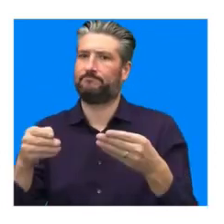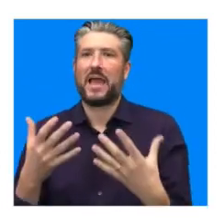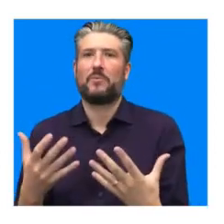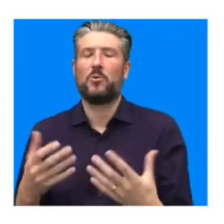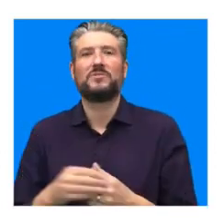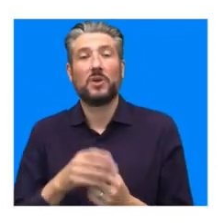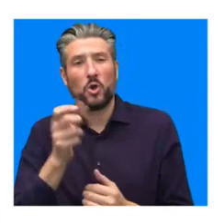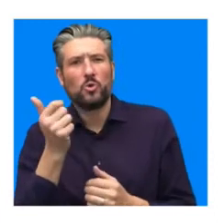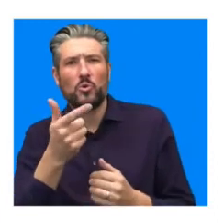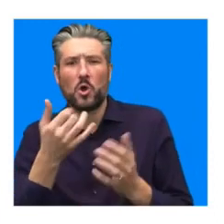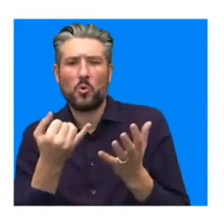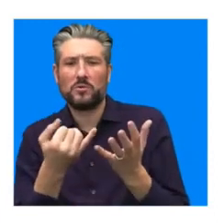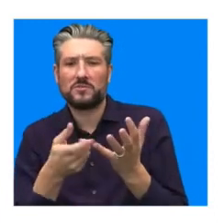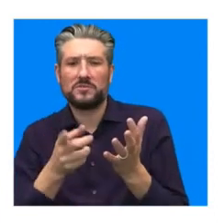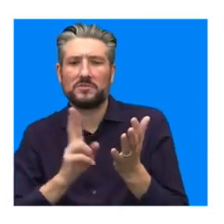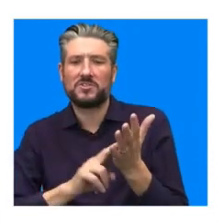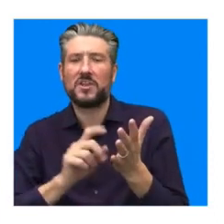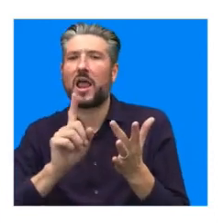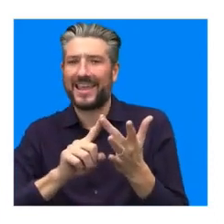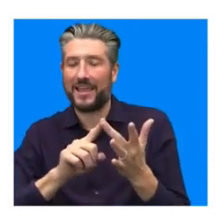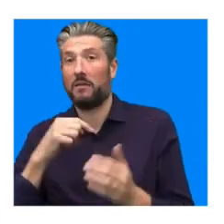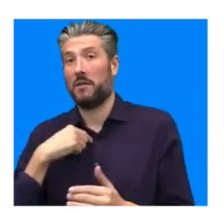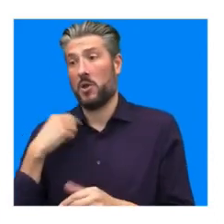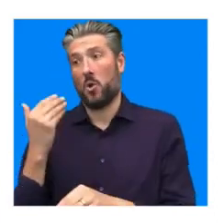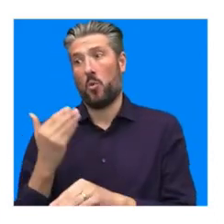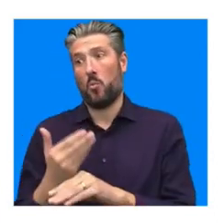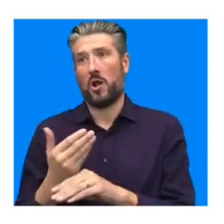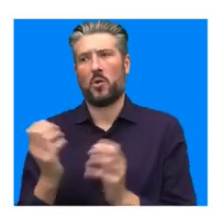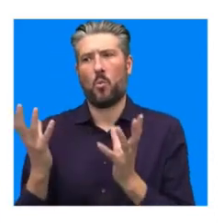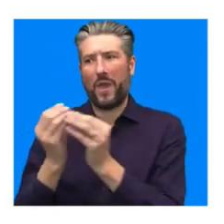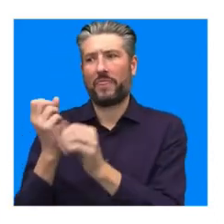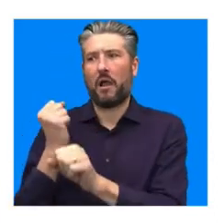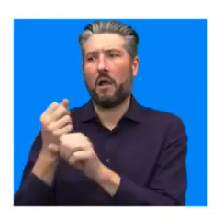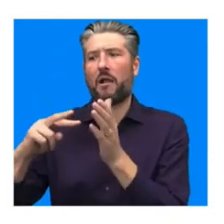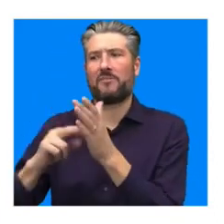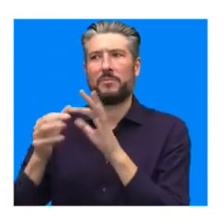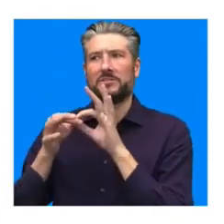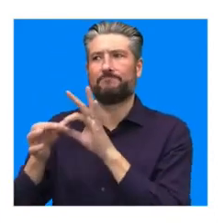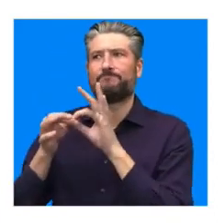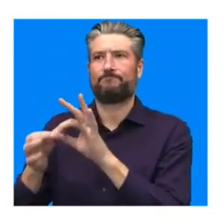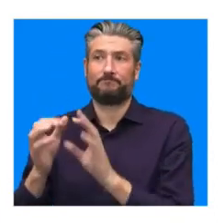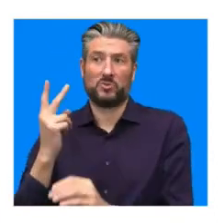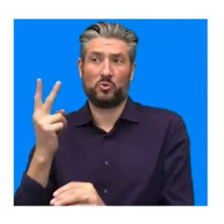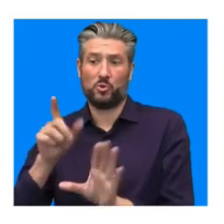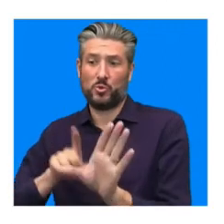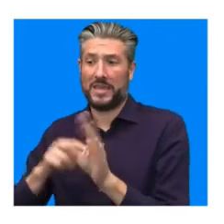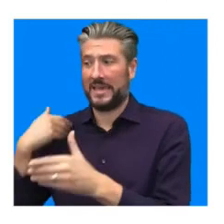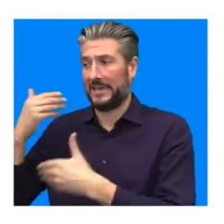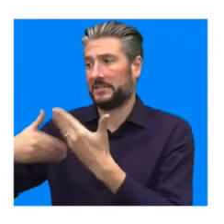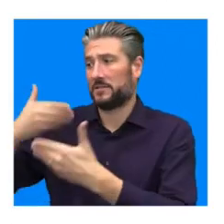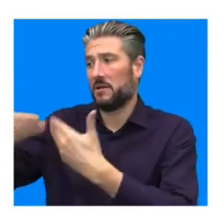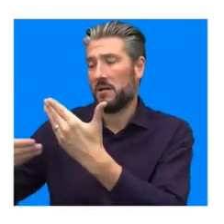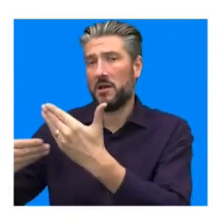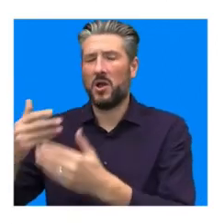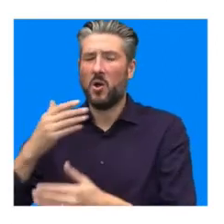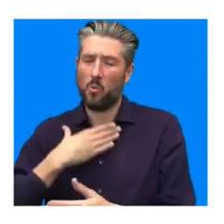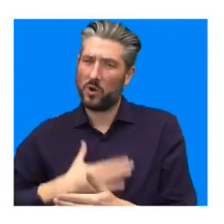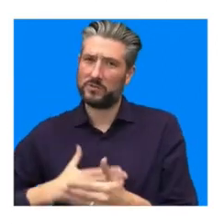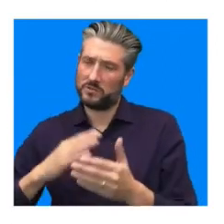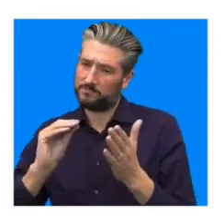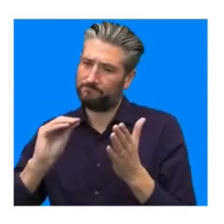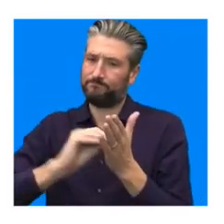with government for a couple of years now to get these regulations into law here. We're really quite